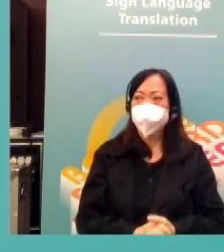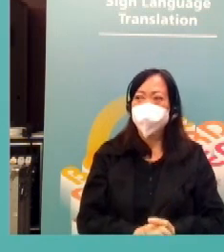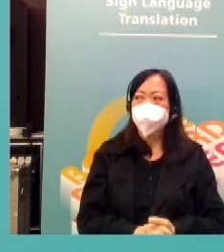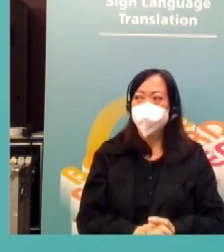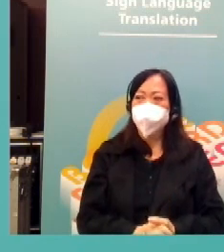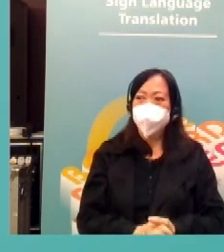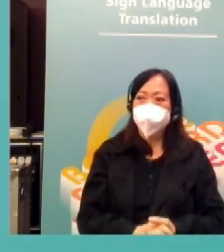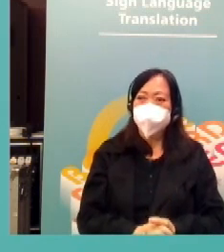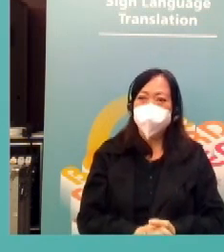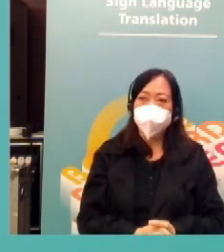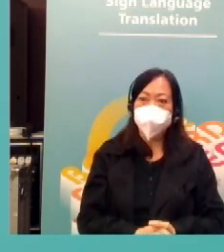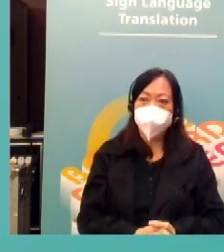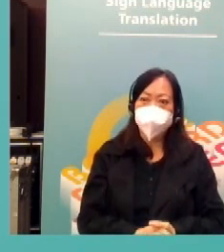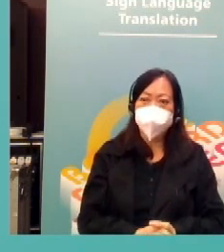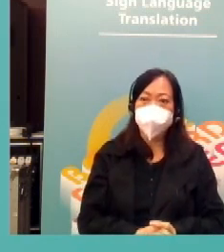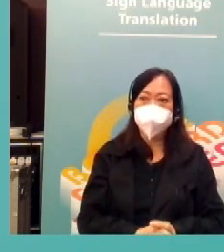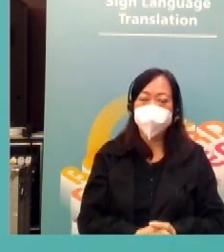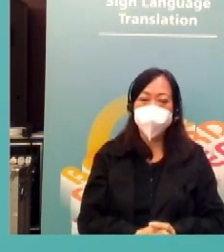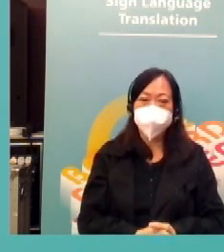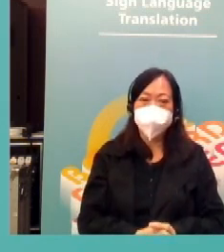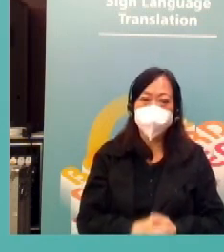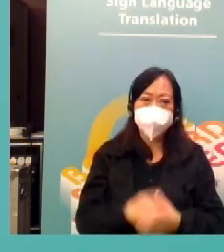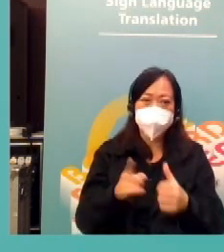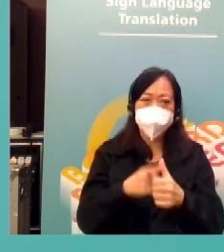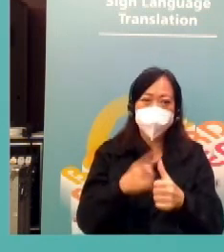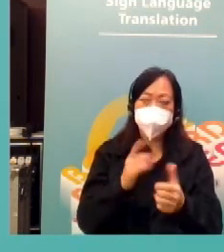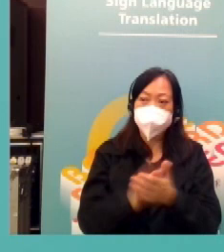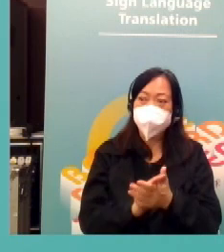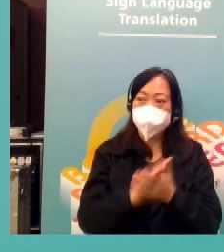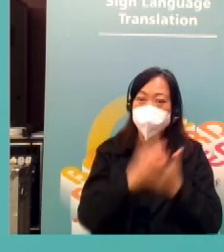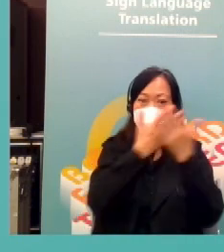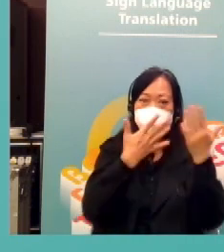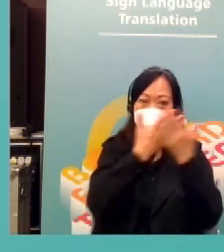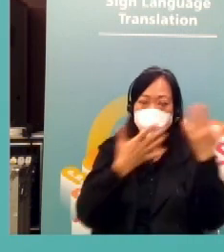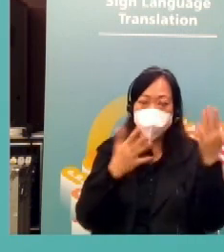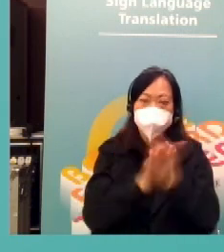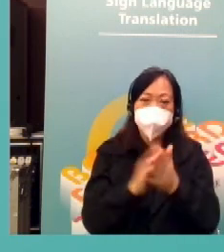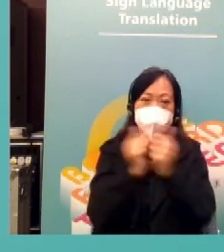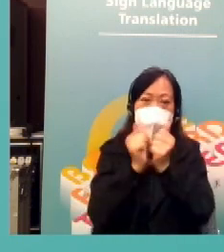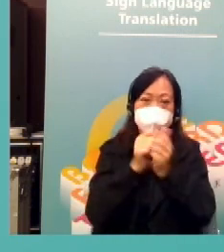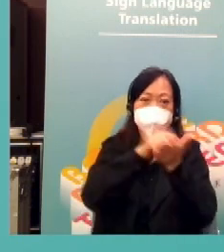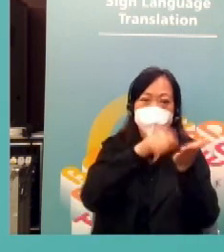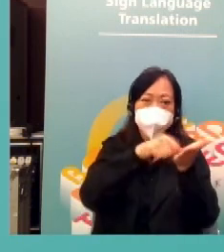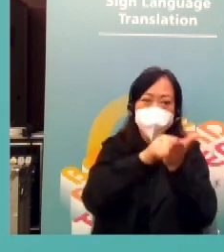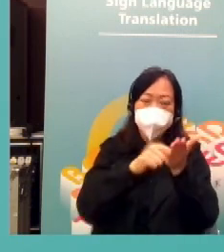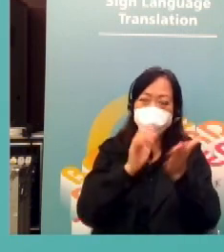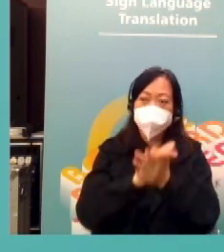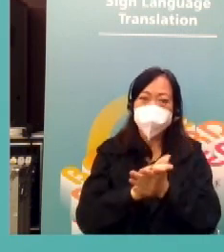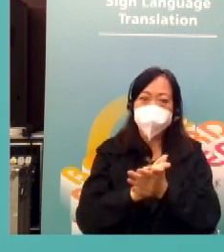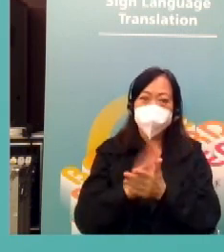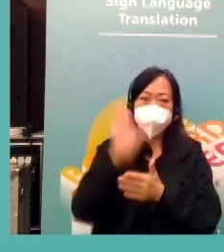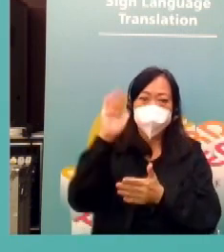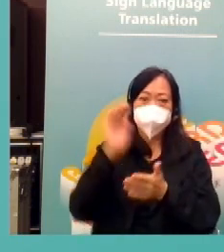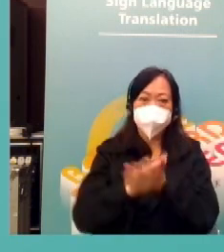And by the way, those who are online, if you have some questions, I guess you could type it in the chat, and then we could see that here also. Thank you very much for